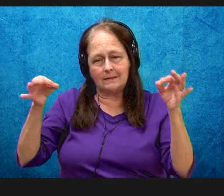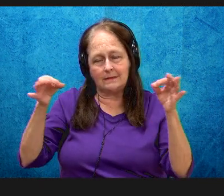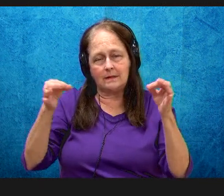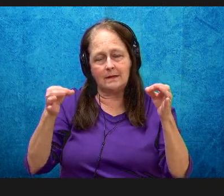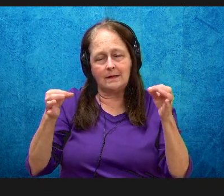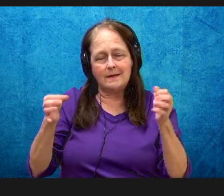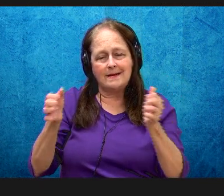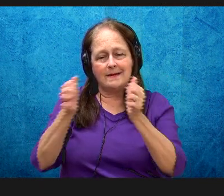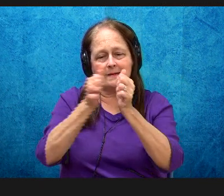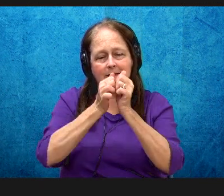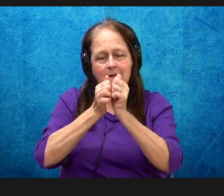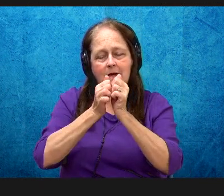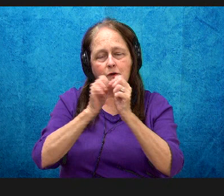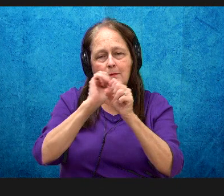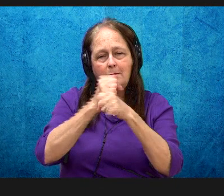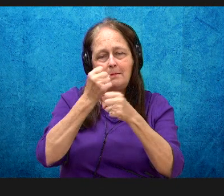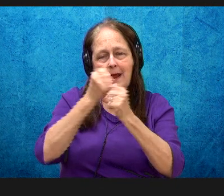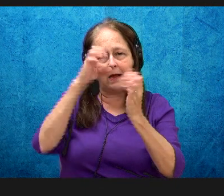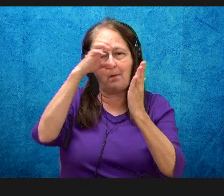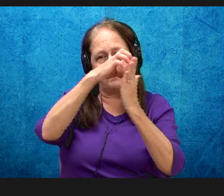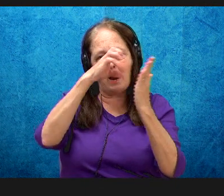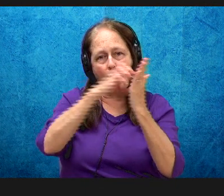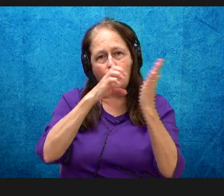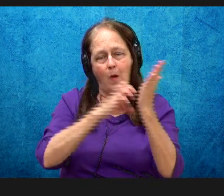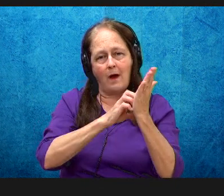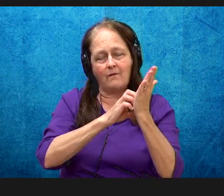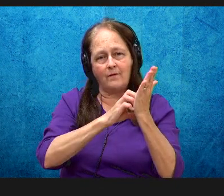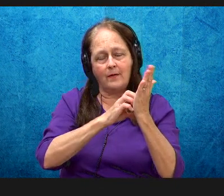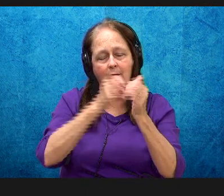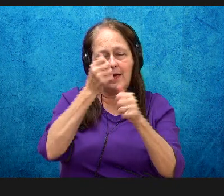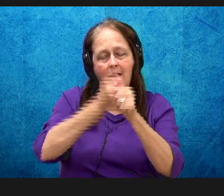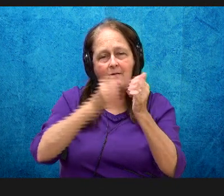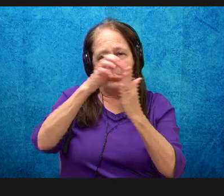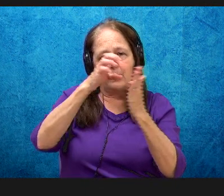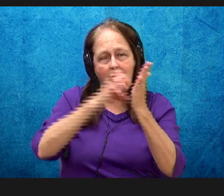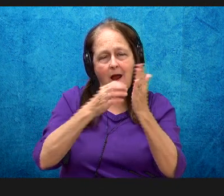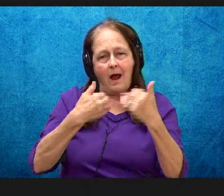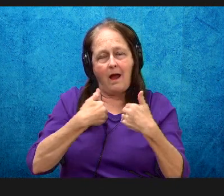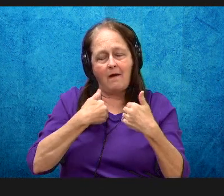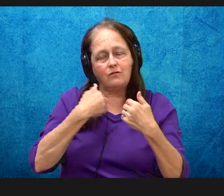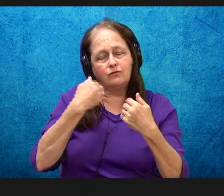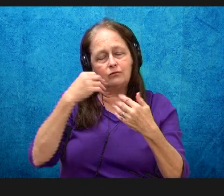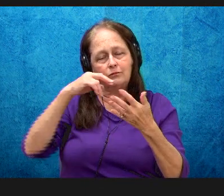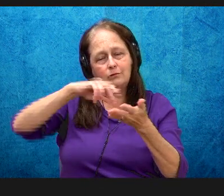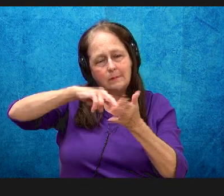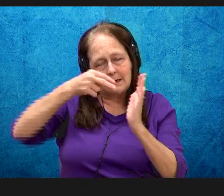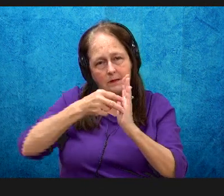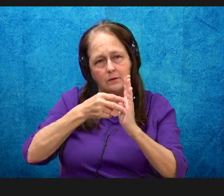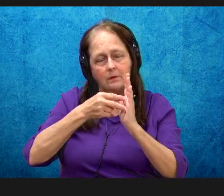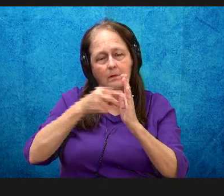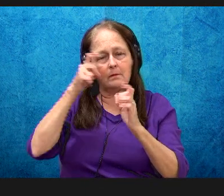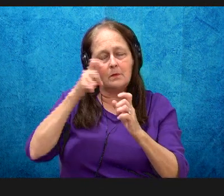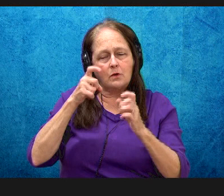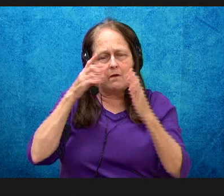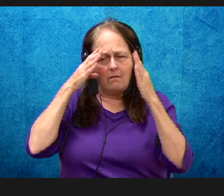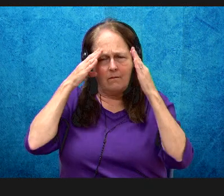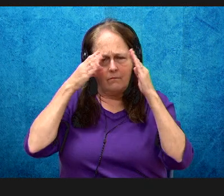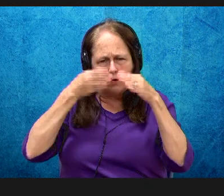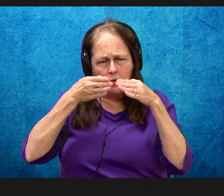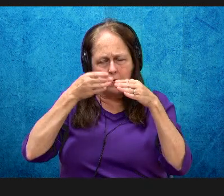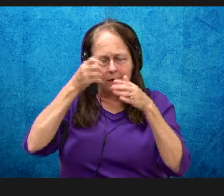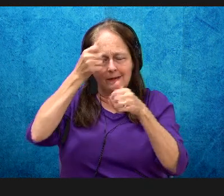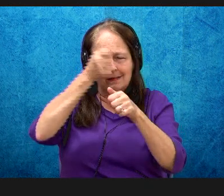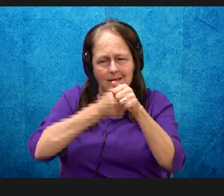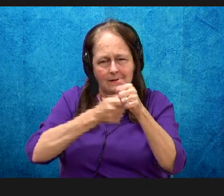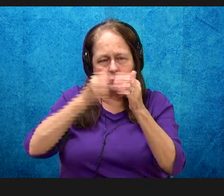to form paragraphs. Now, every paragraph serves a purpose. So when we read, we have to focus on each part